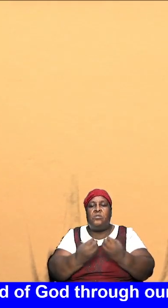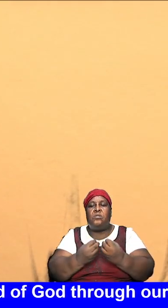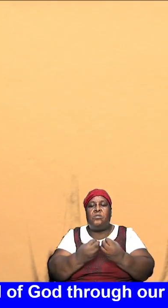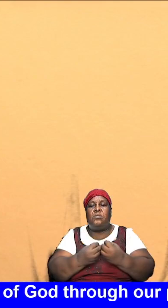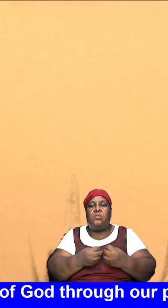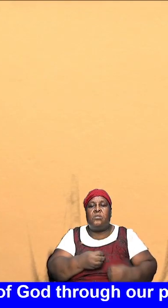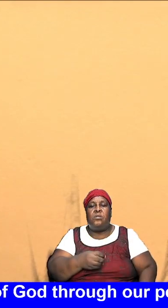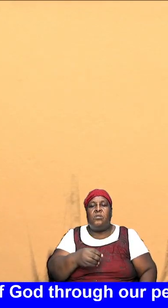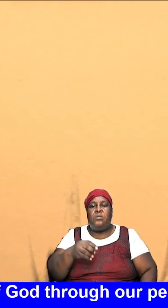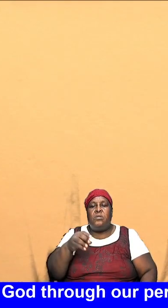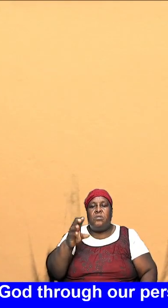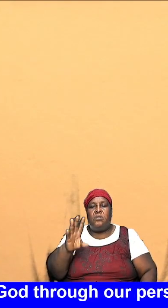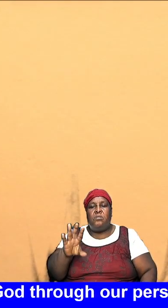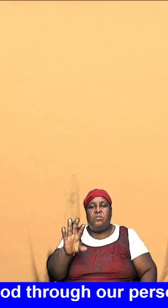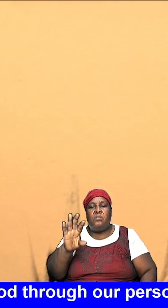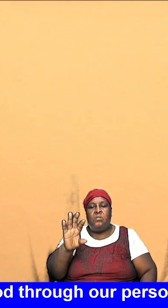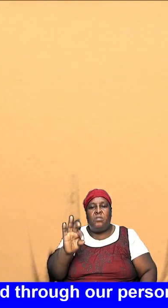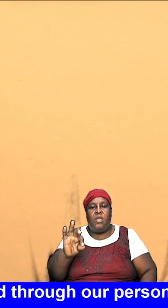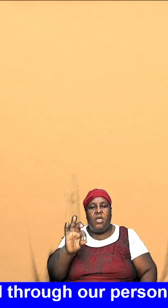it's